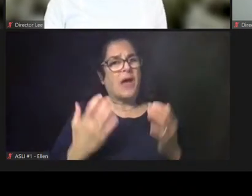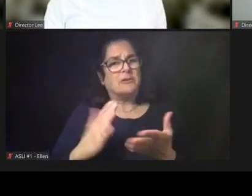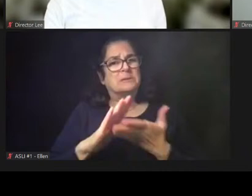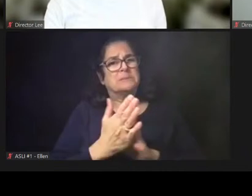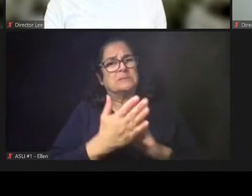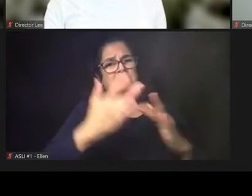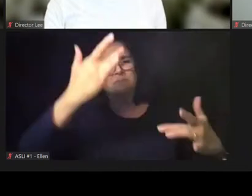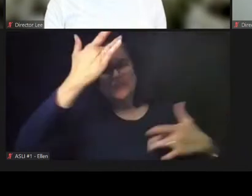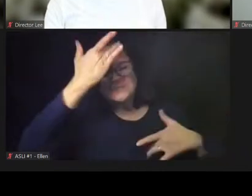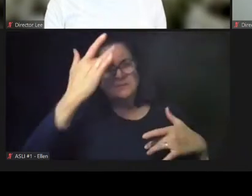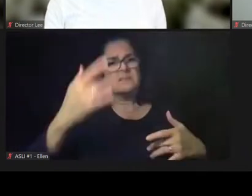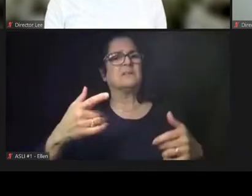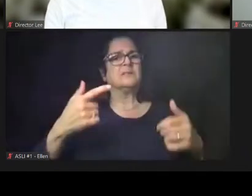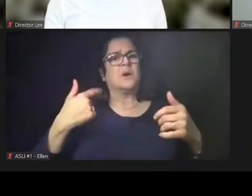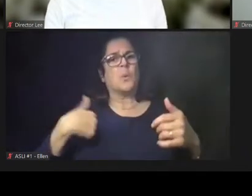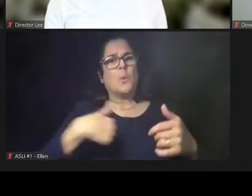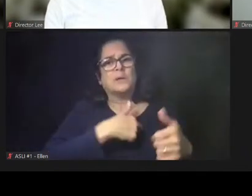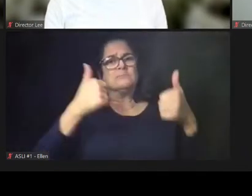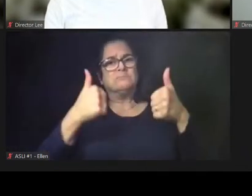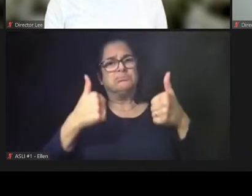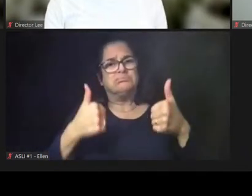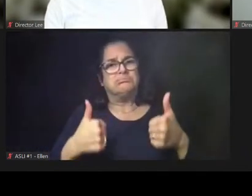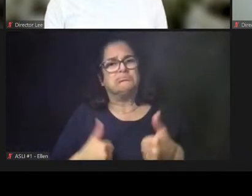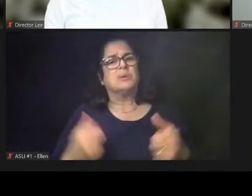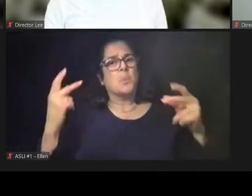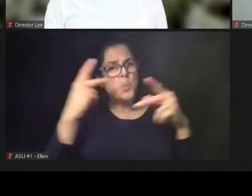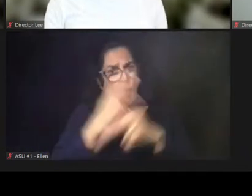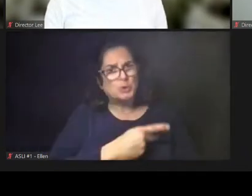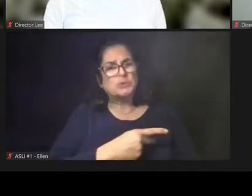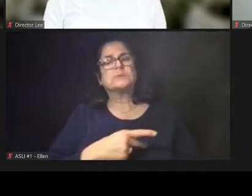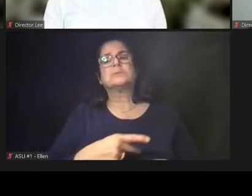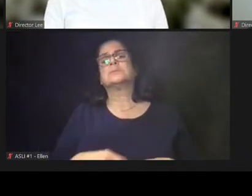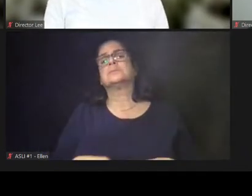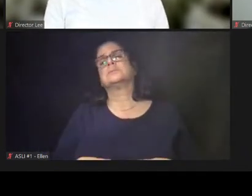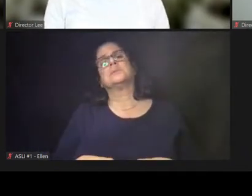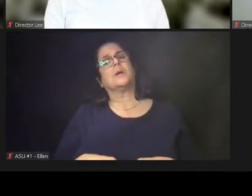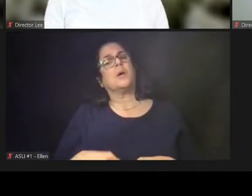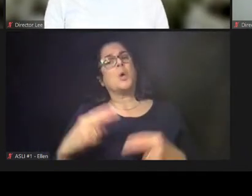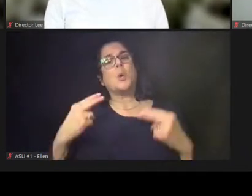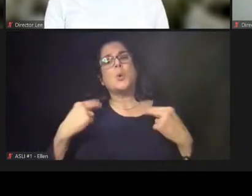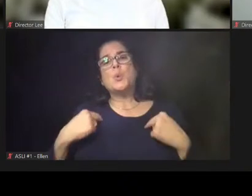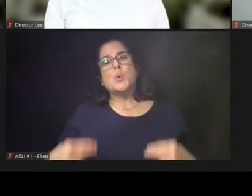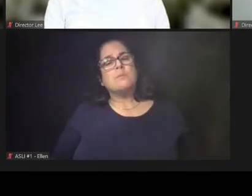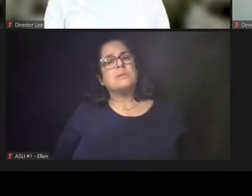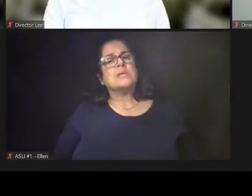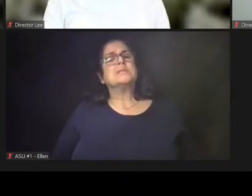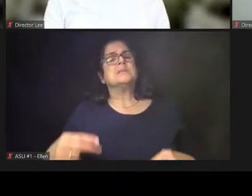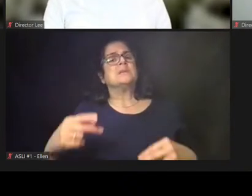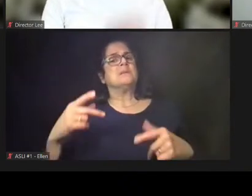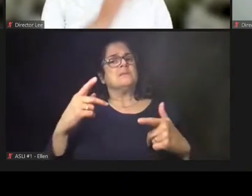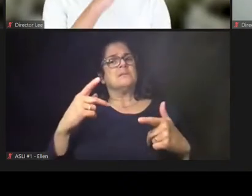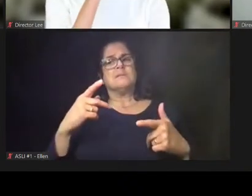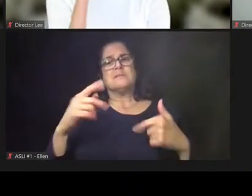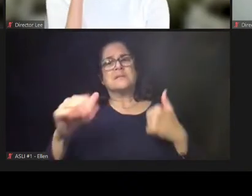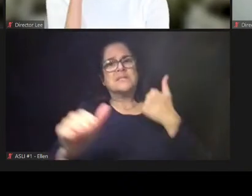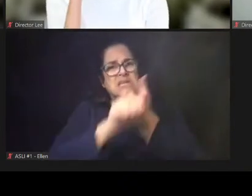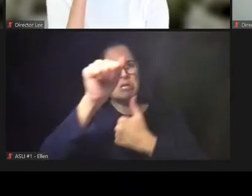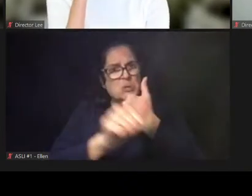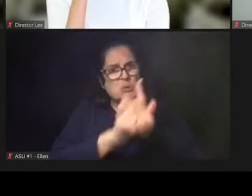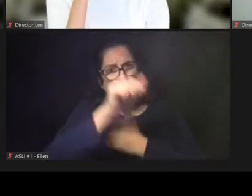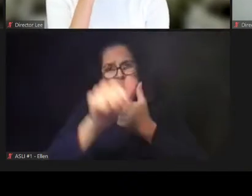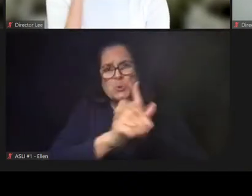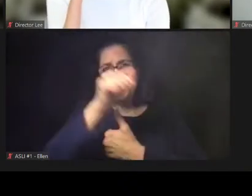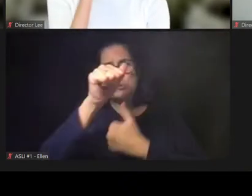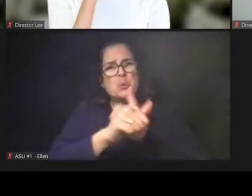of us. But worse, the long-term survival of the human race is now at stake. Our last two centuries